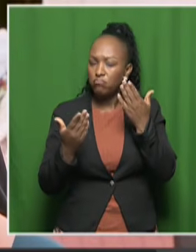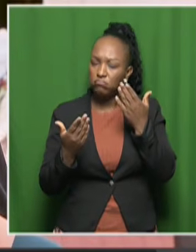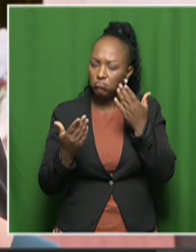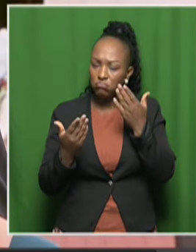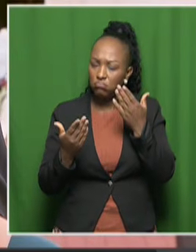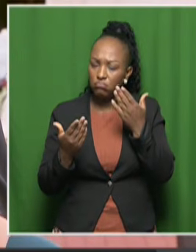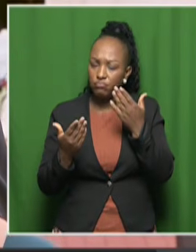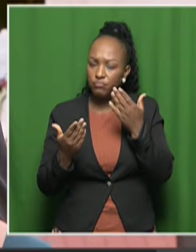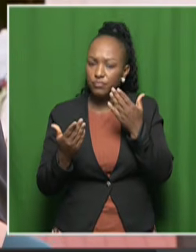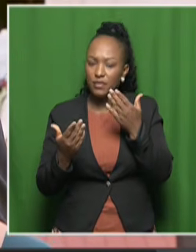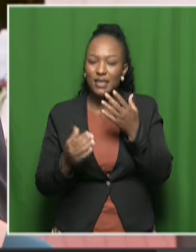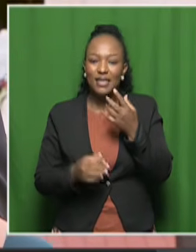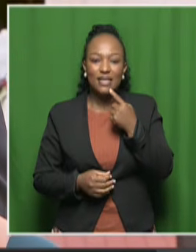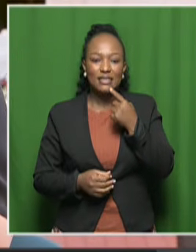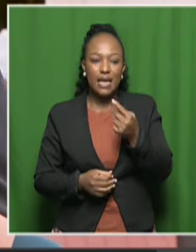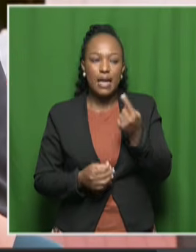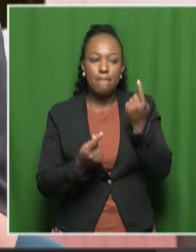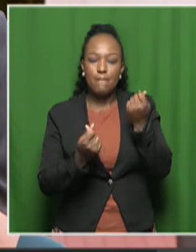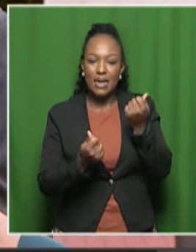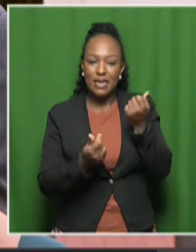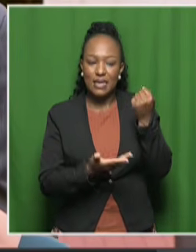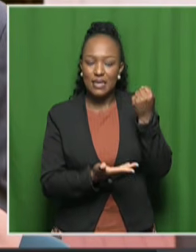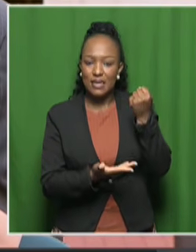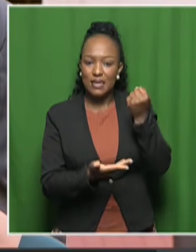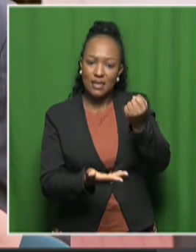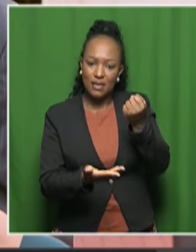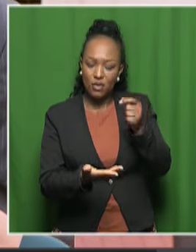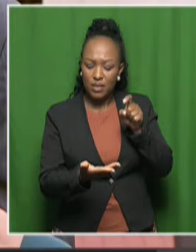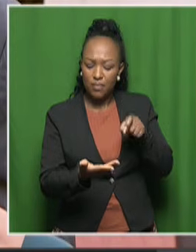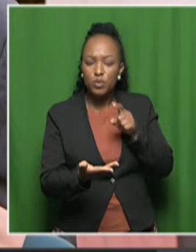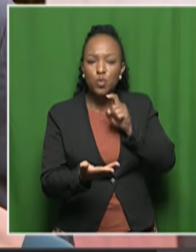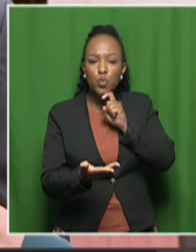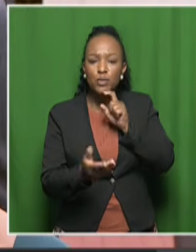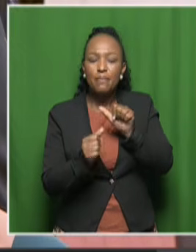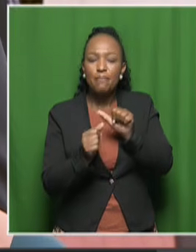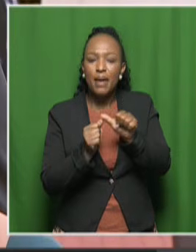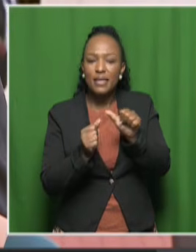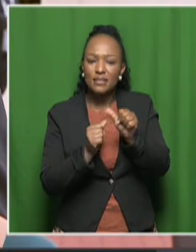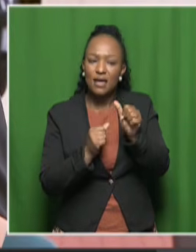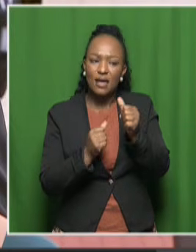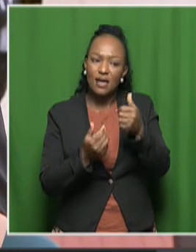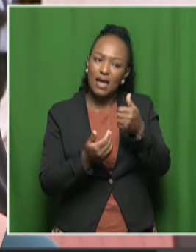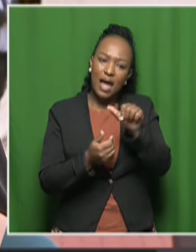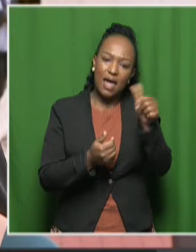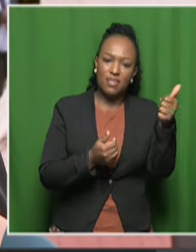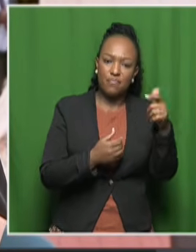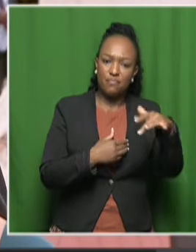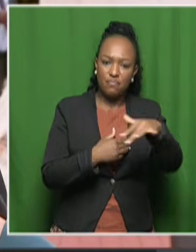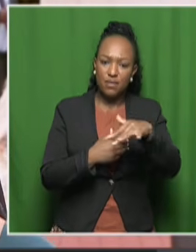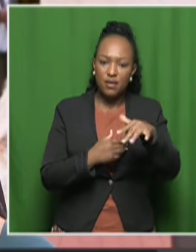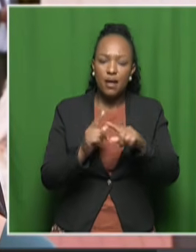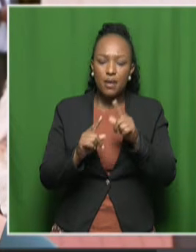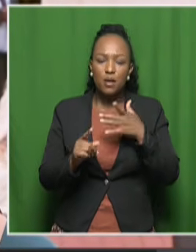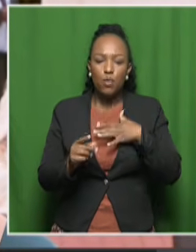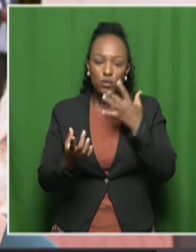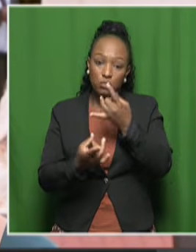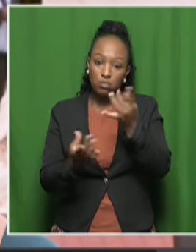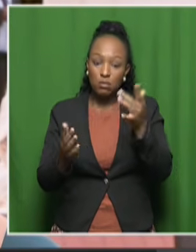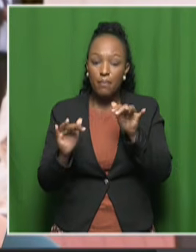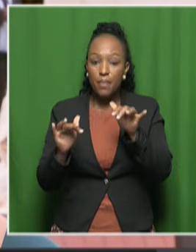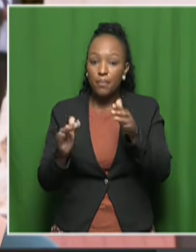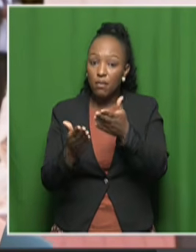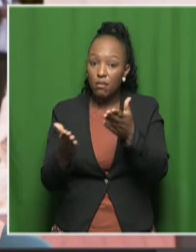are saying that the money could have been better used elsewhere. I want to assure the public, maybe